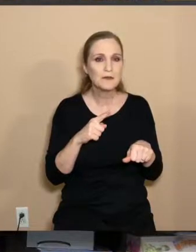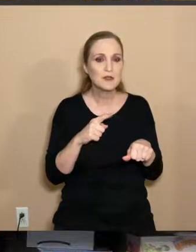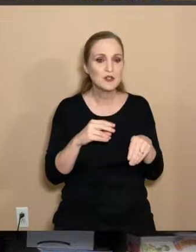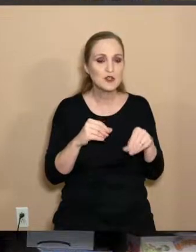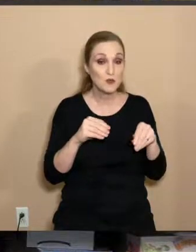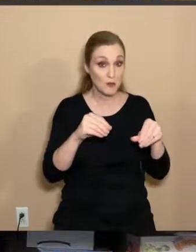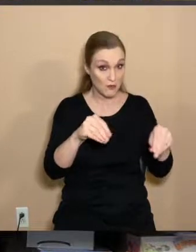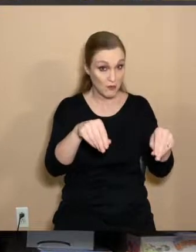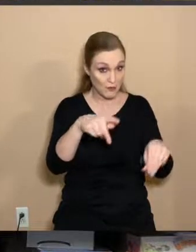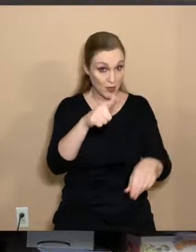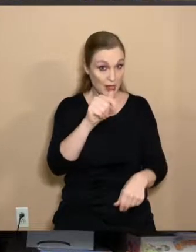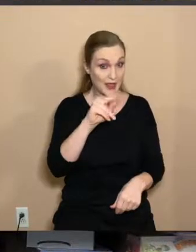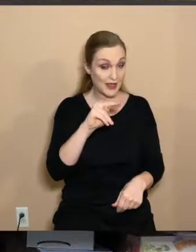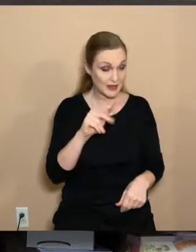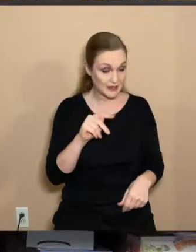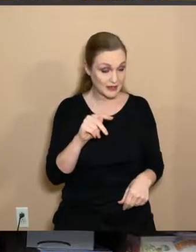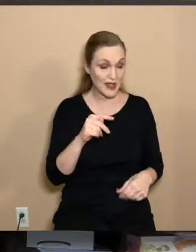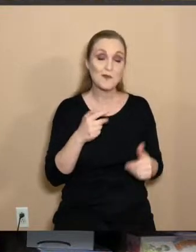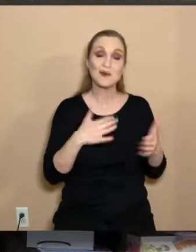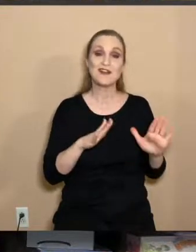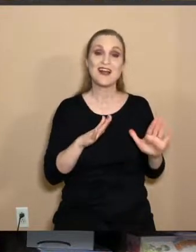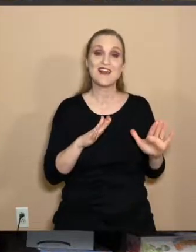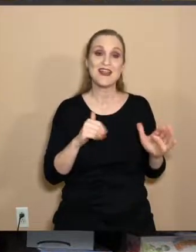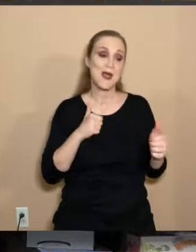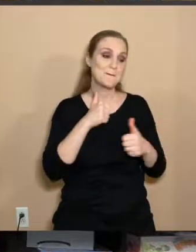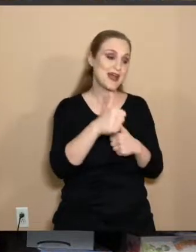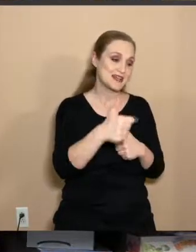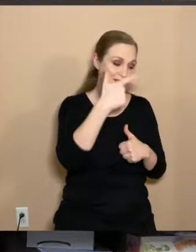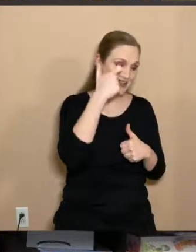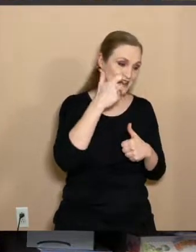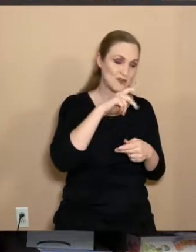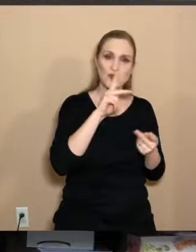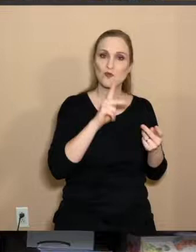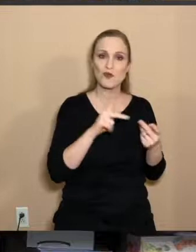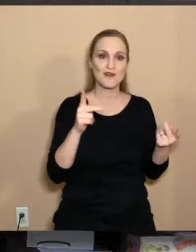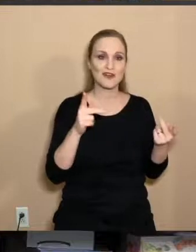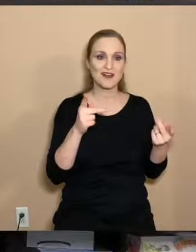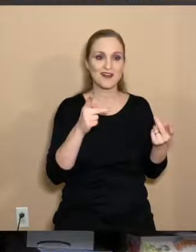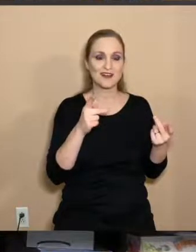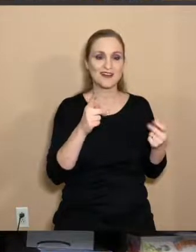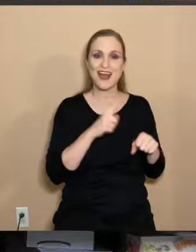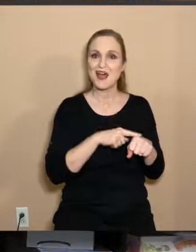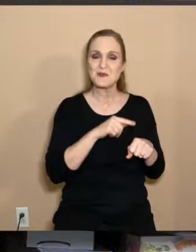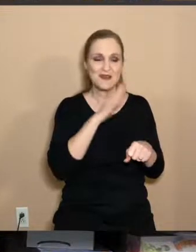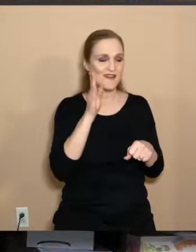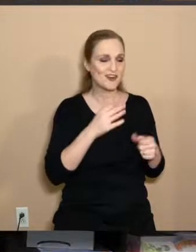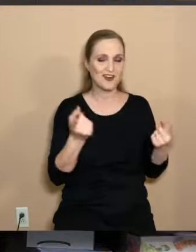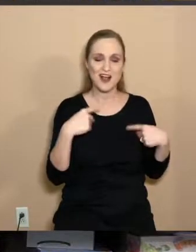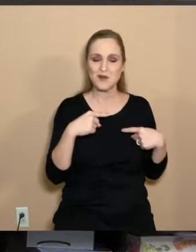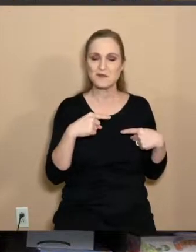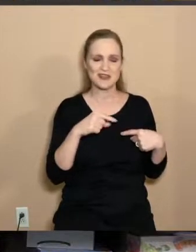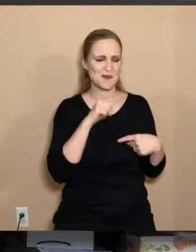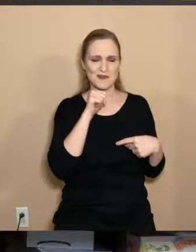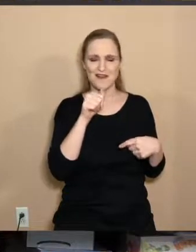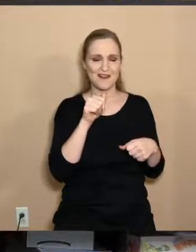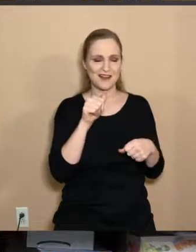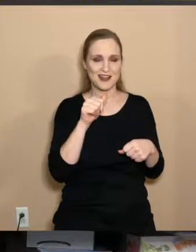plant, and we let that pass because those perfect conditions never come, then we're not going to